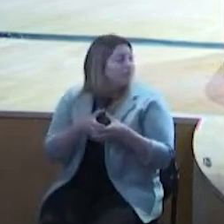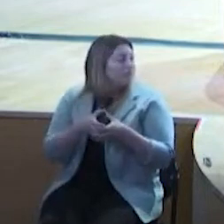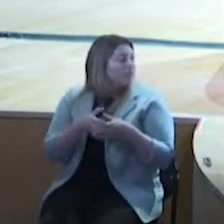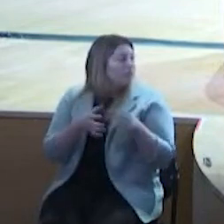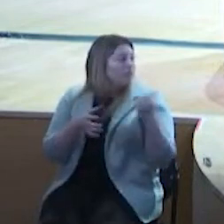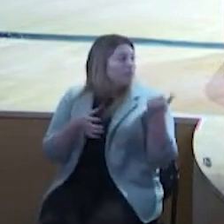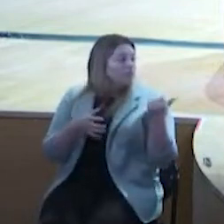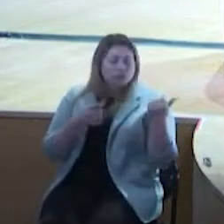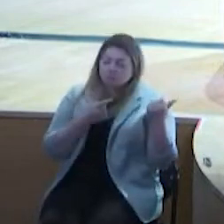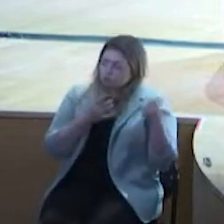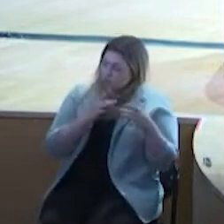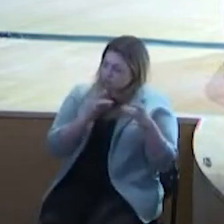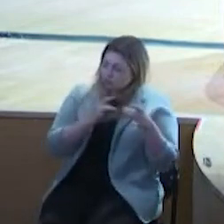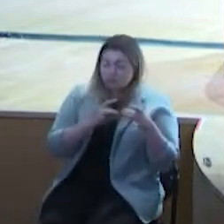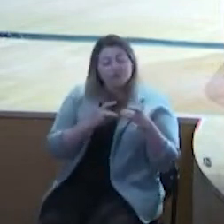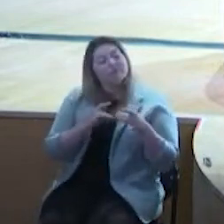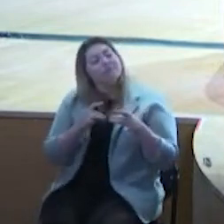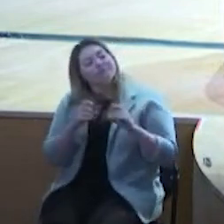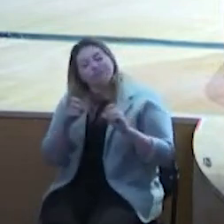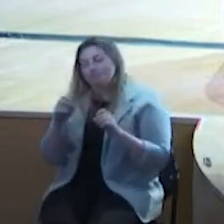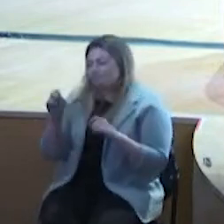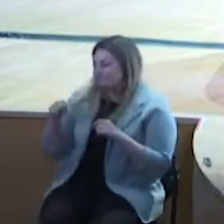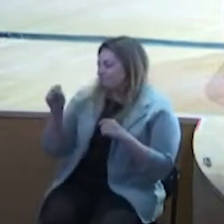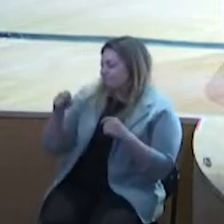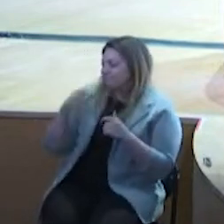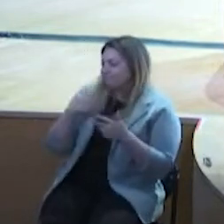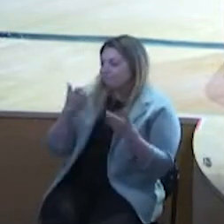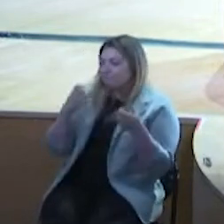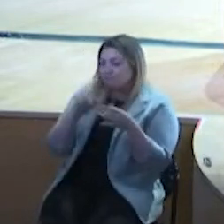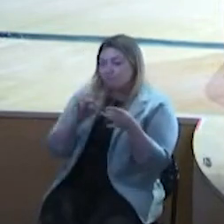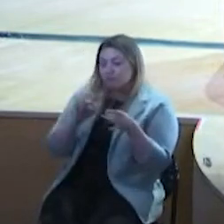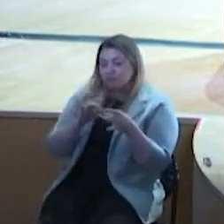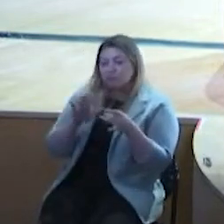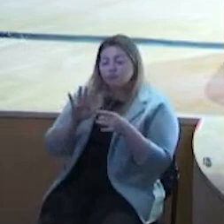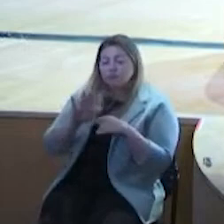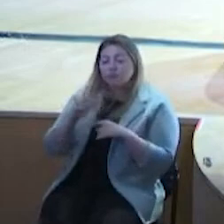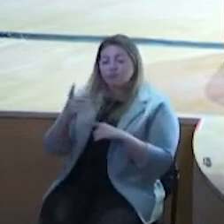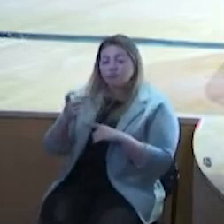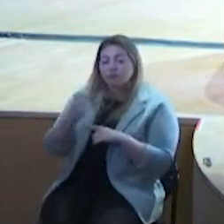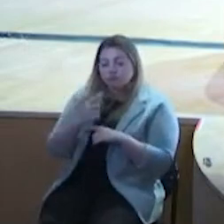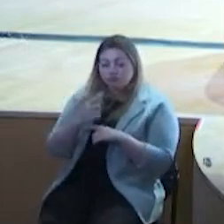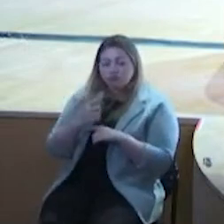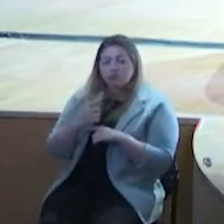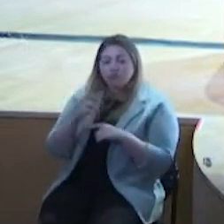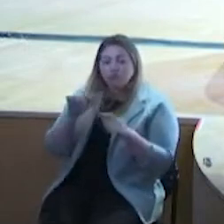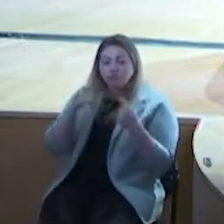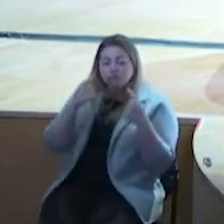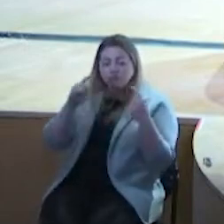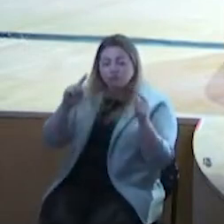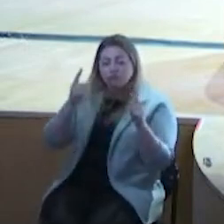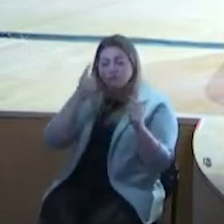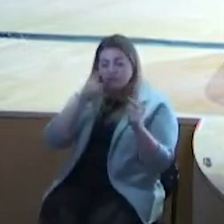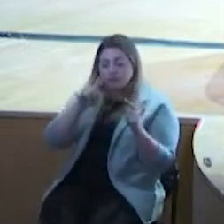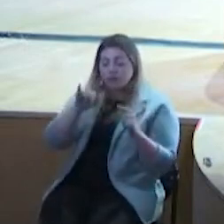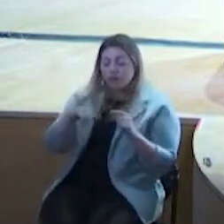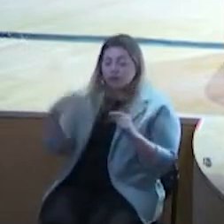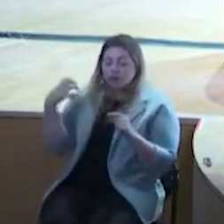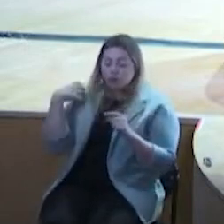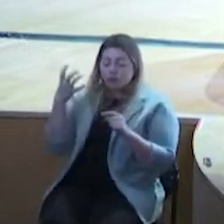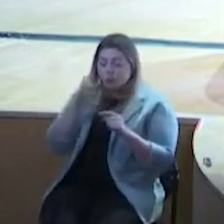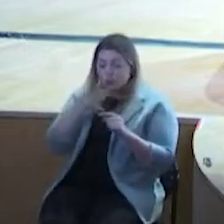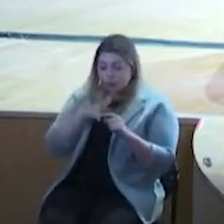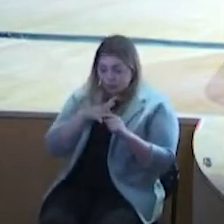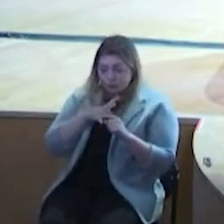something else you wanted to add? Yeah, one thing that I would like to share, your question and the success of the chairwoman reminded me